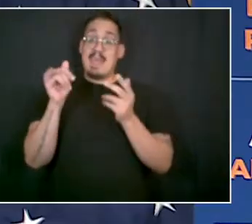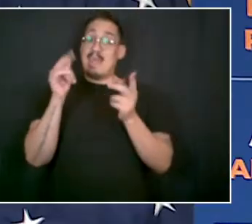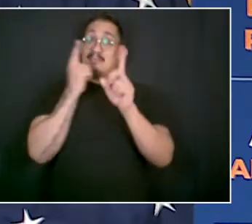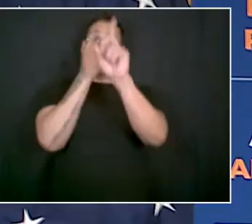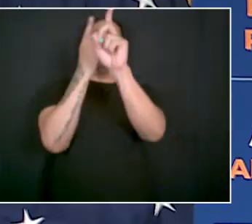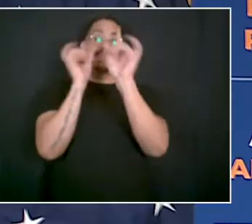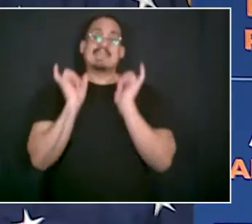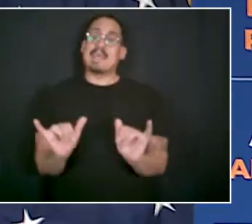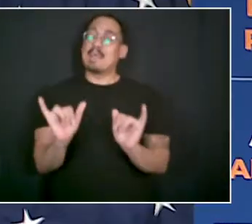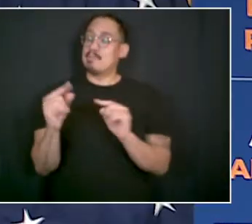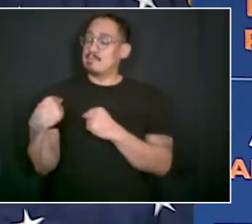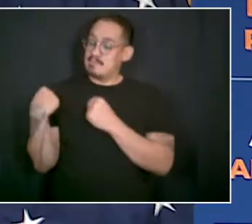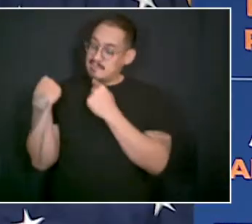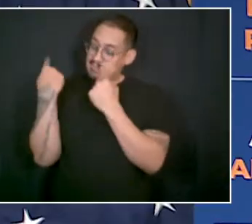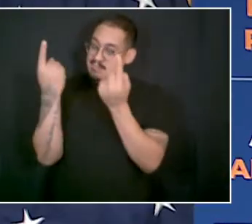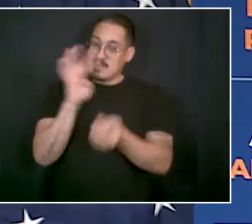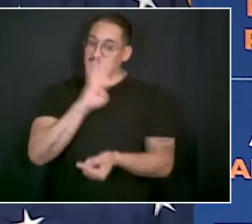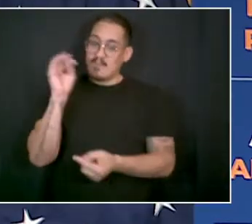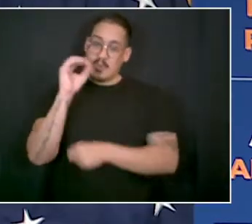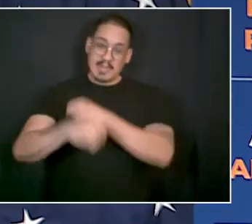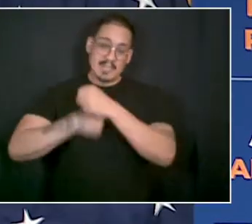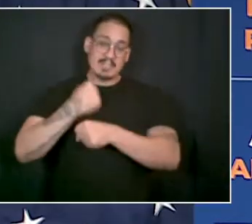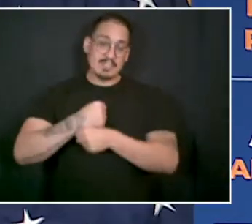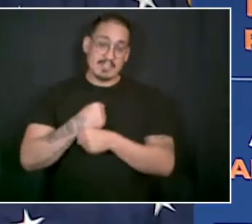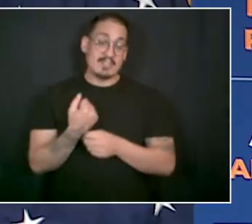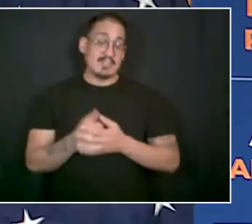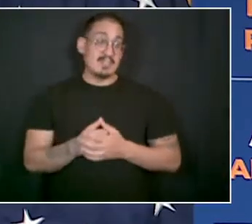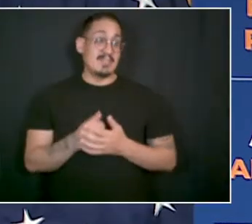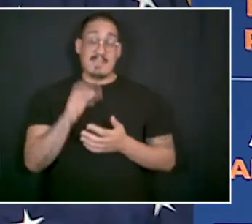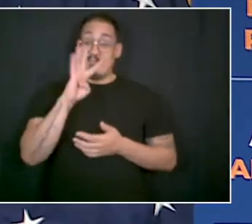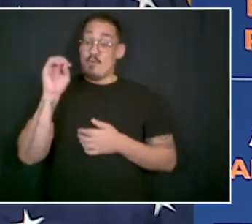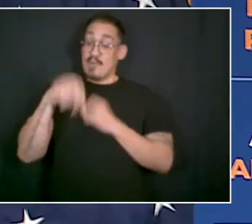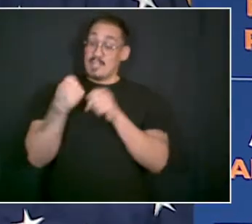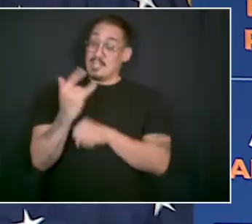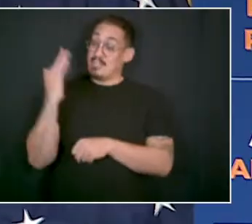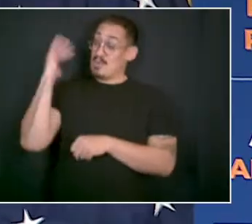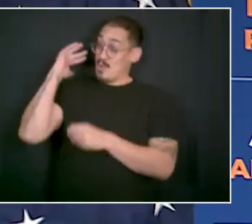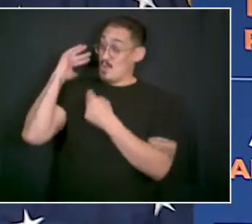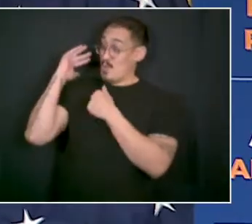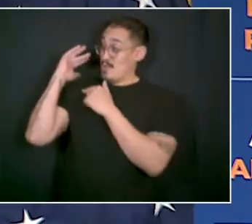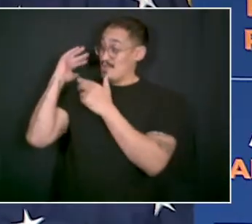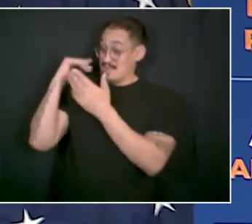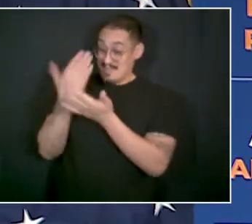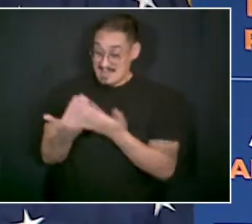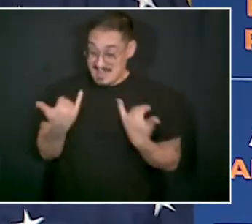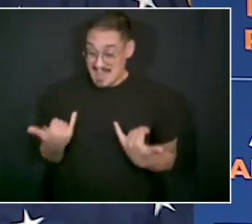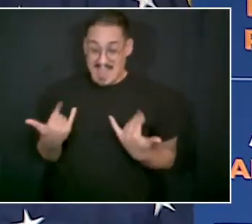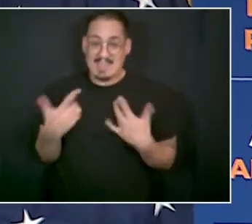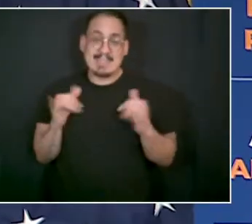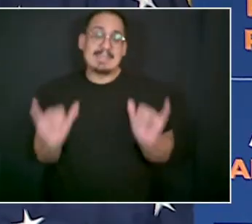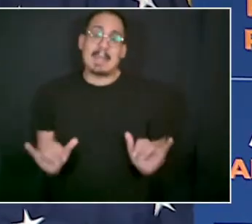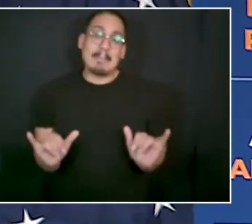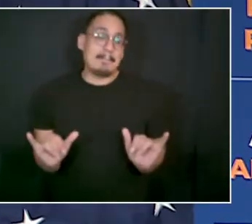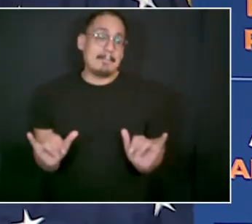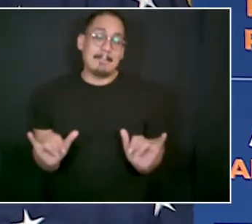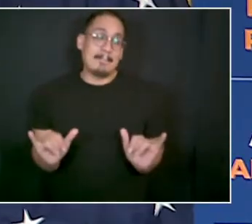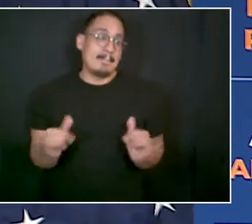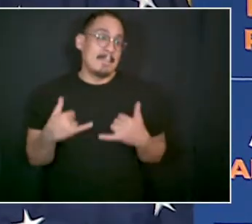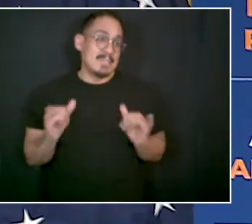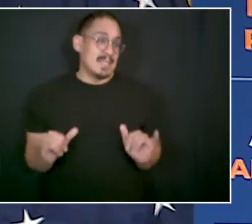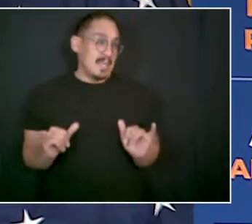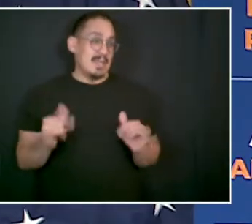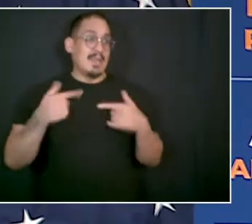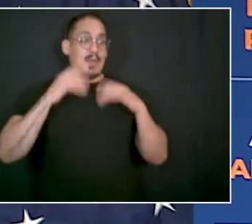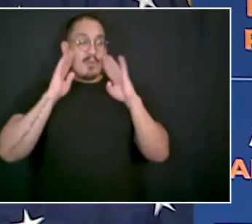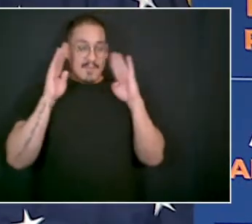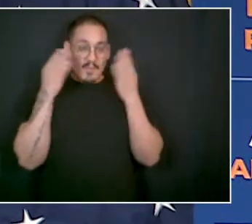same person I was 40 years ago on fighting for working class people. And I'm going to continue to